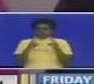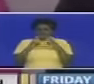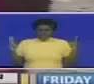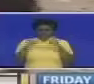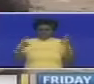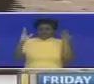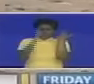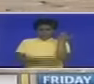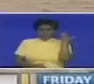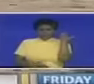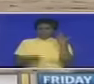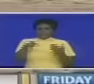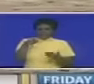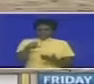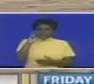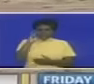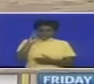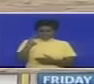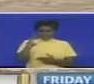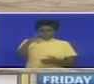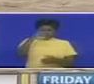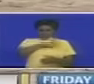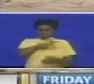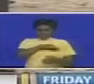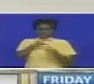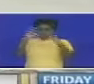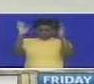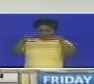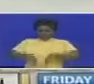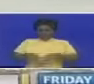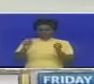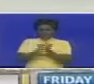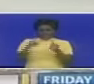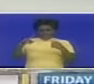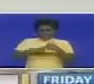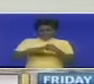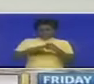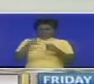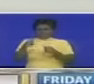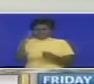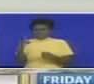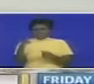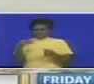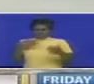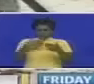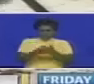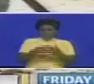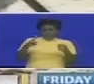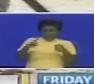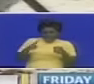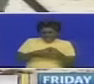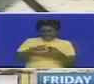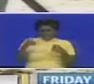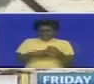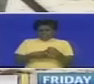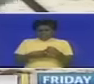very, very badly. This has seen earnings from the sector fall from 97.3 billion in 2011 to 96 billion last year.